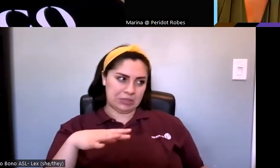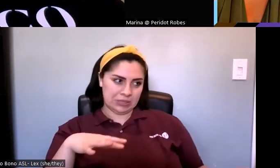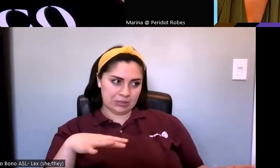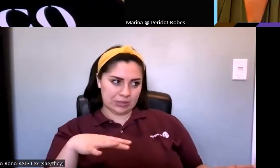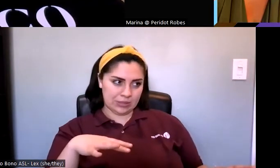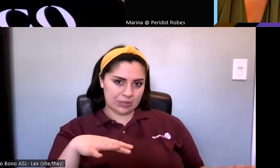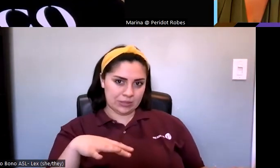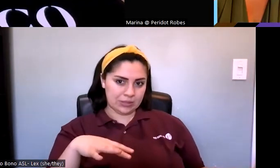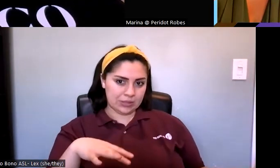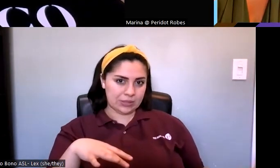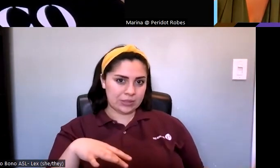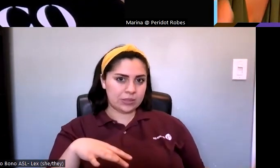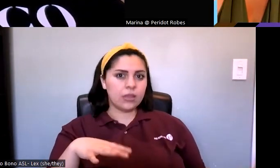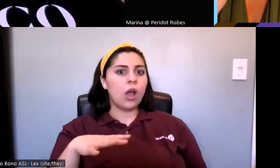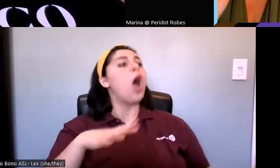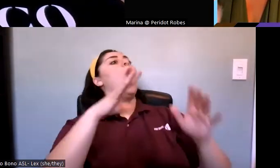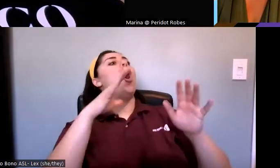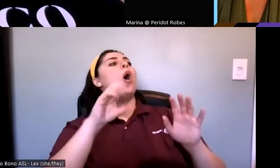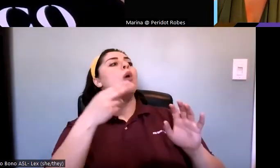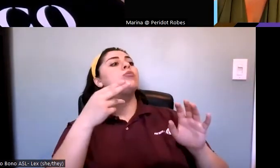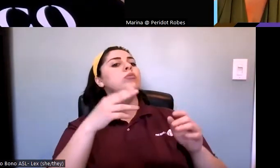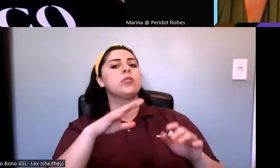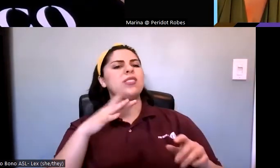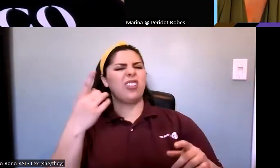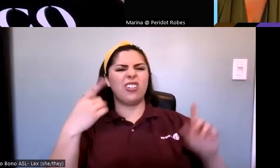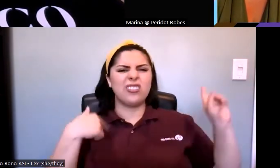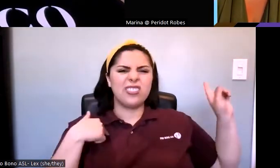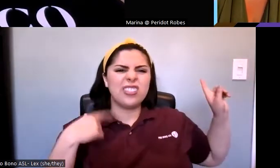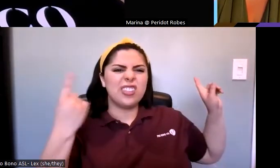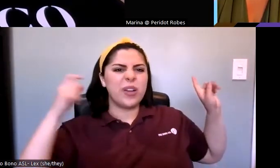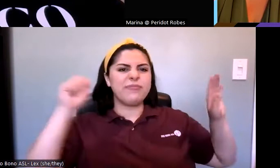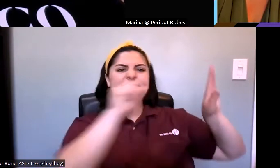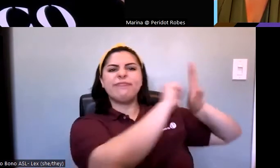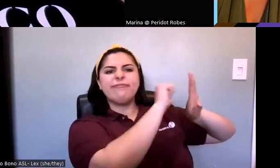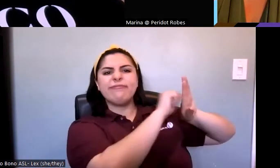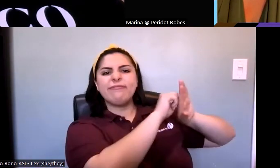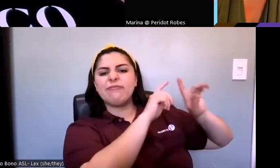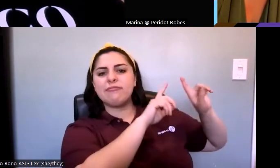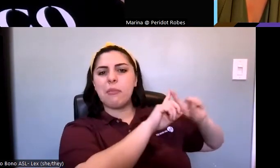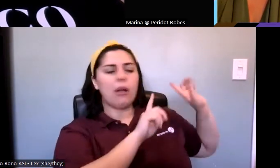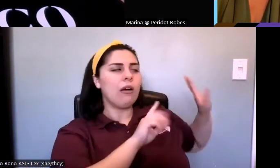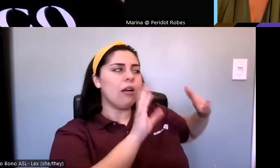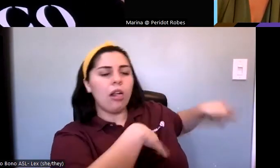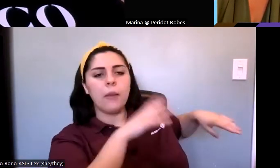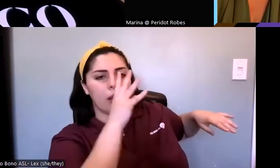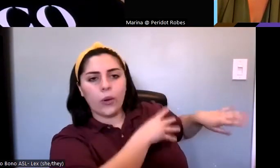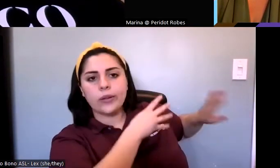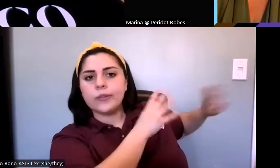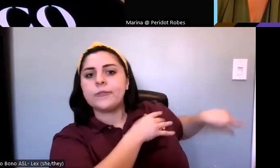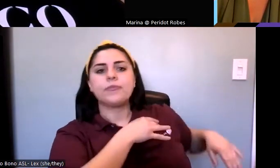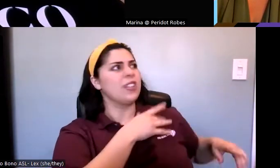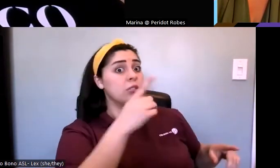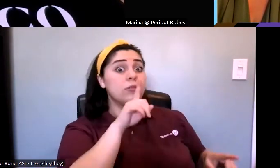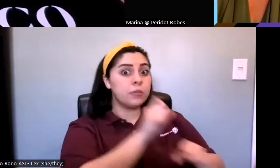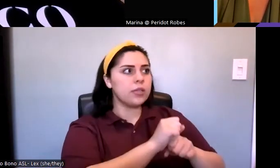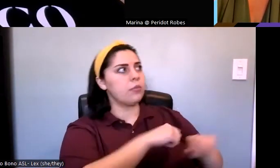at, and oh, chat. embarrassing. Someone's banging on my door, but I'm not going to answer it. Someone's really banging on my